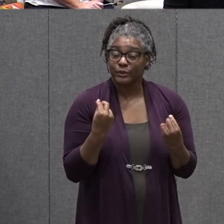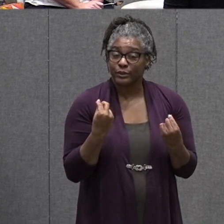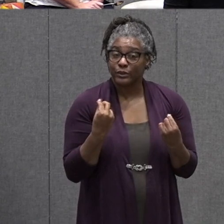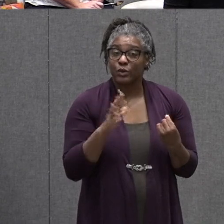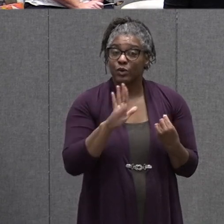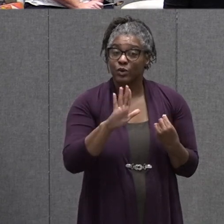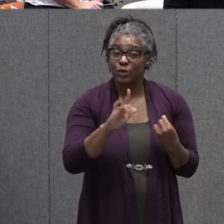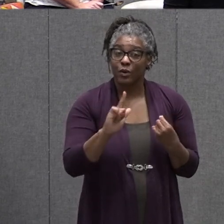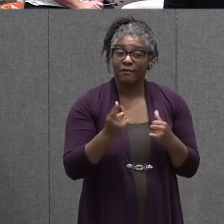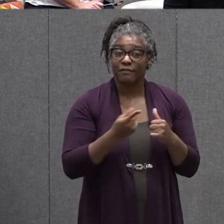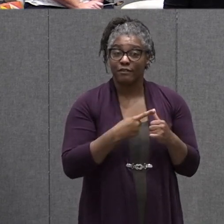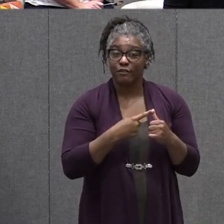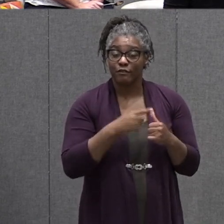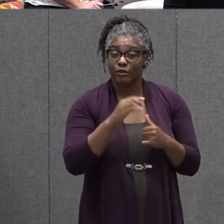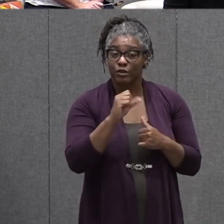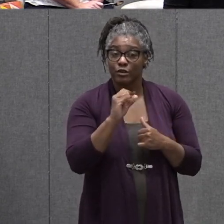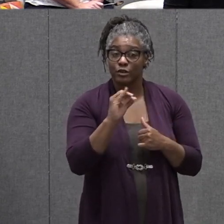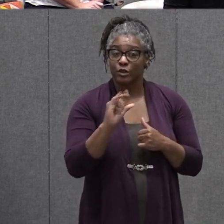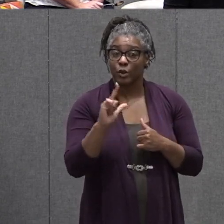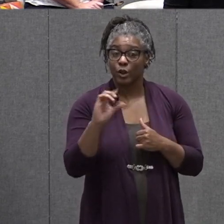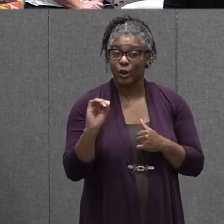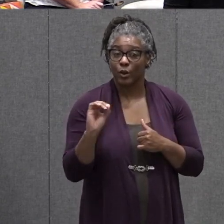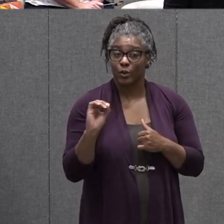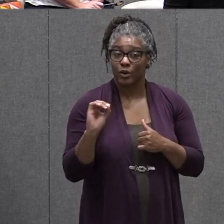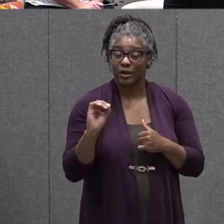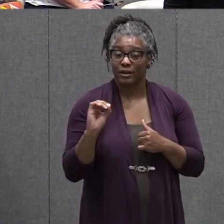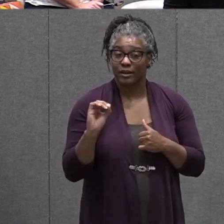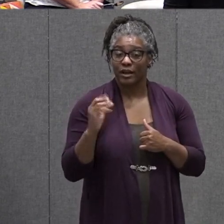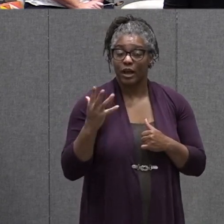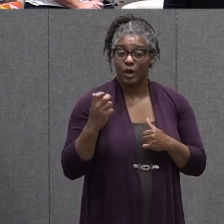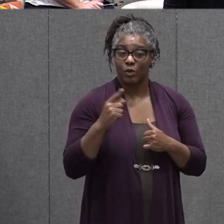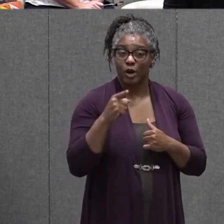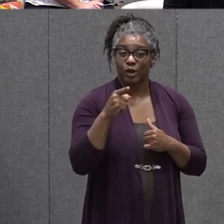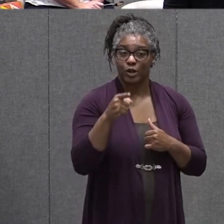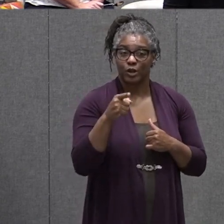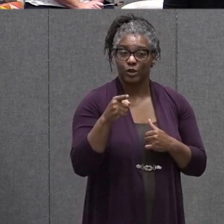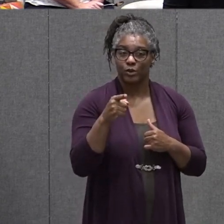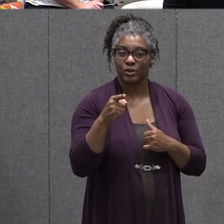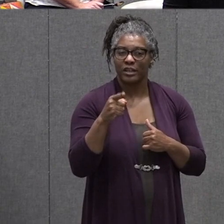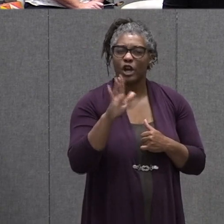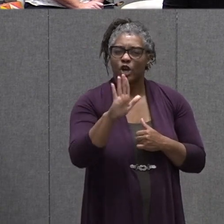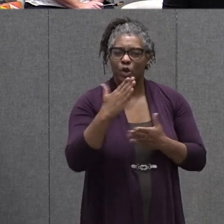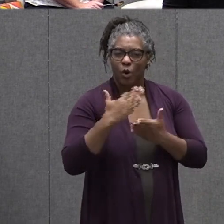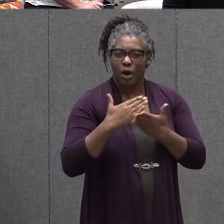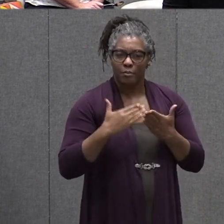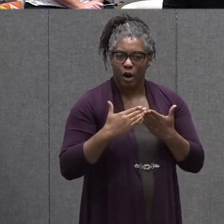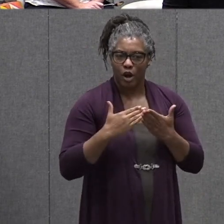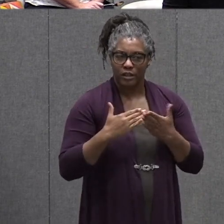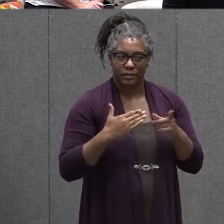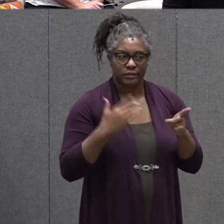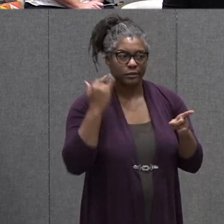take, I want you to play your part. So if your part was this,